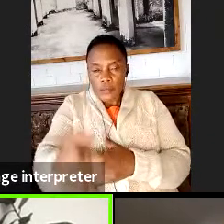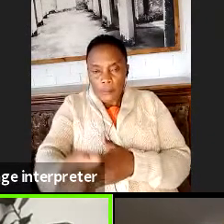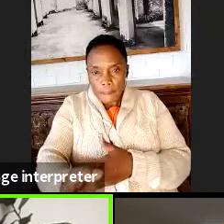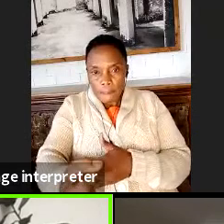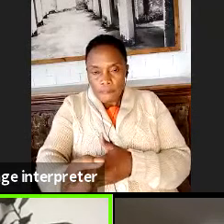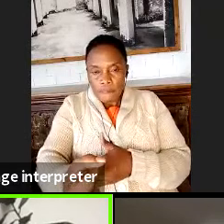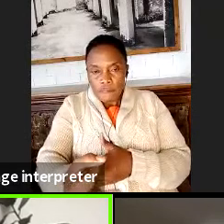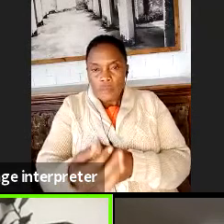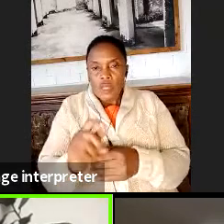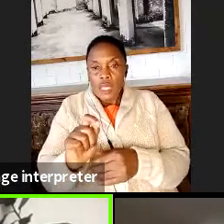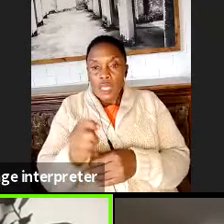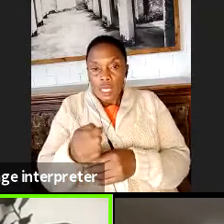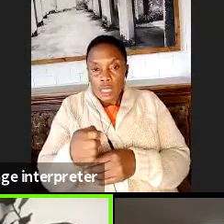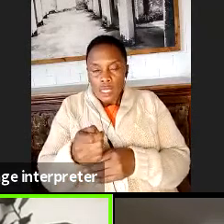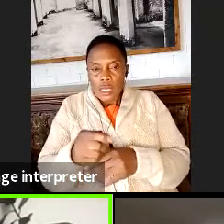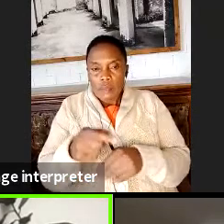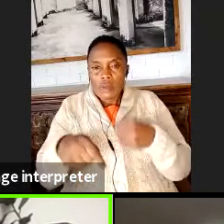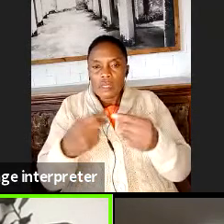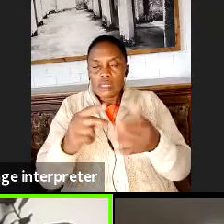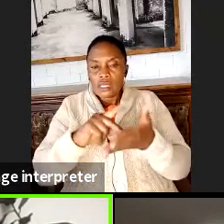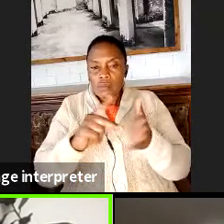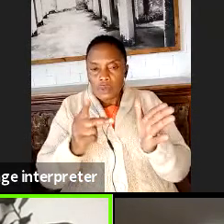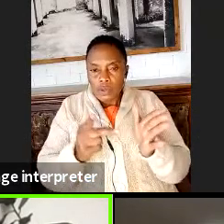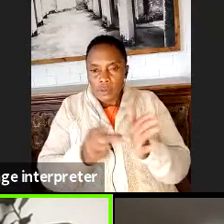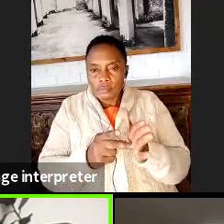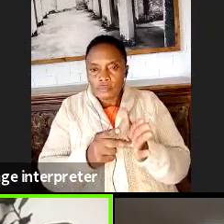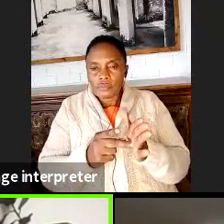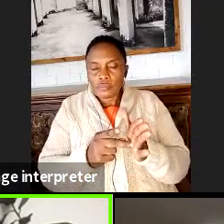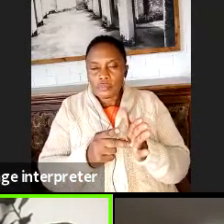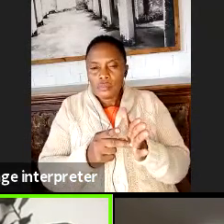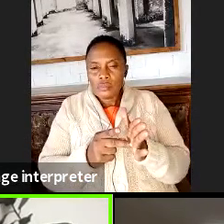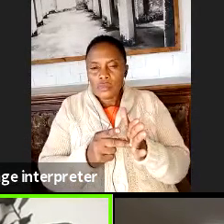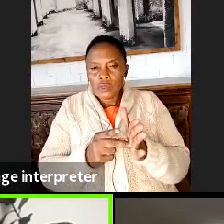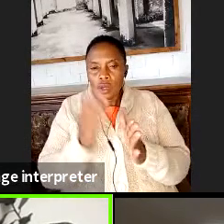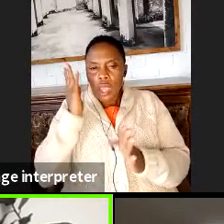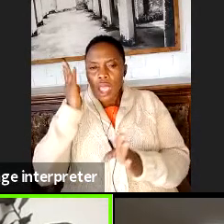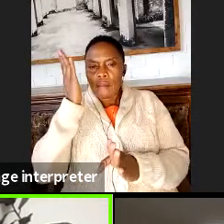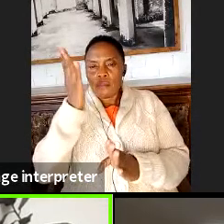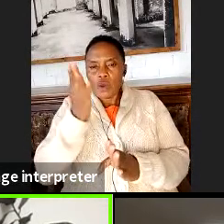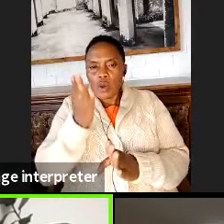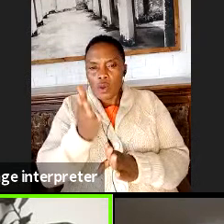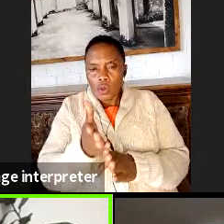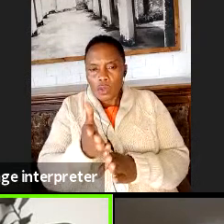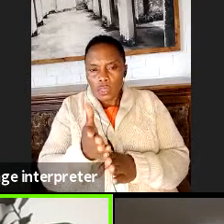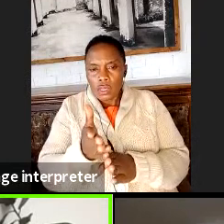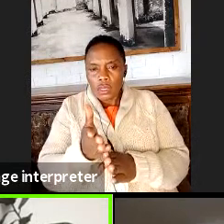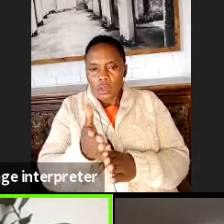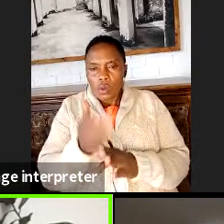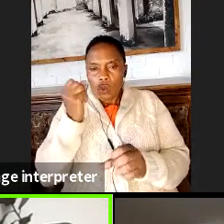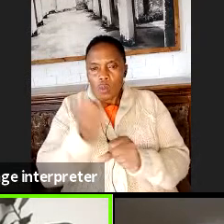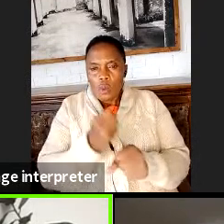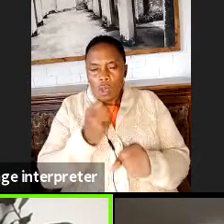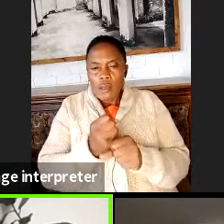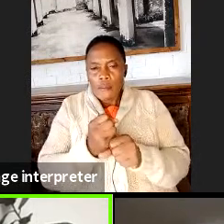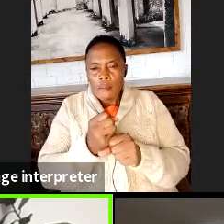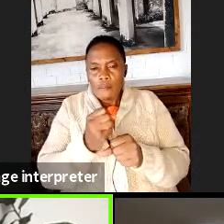part of the Uproar project is its grassroots approach. So Uproar works with, believe now